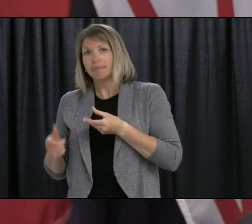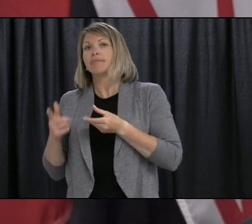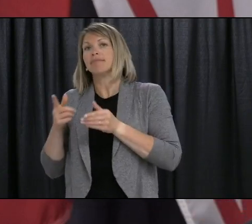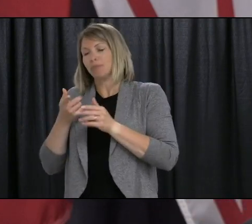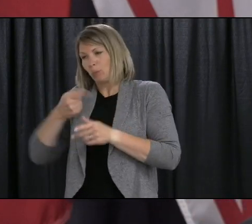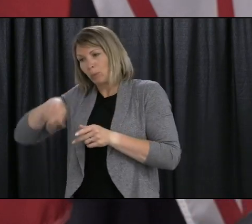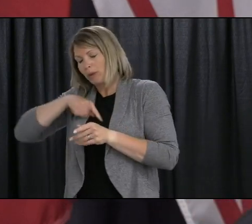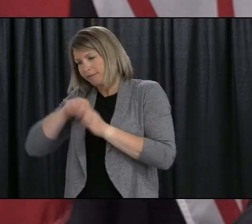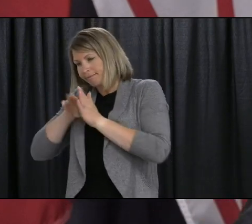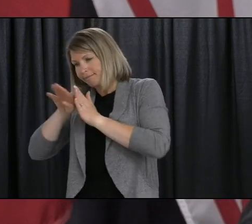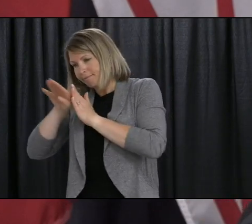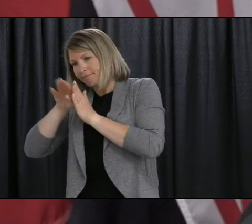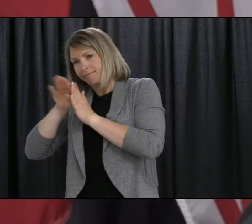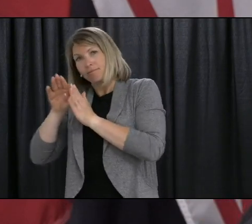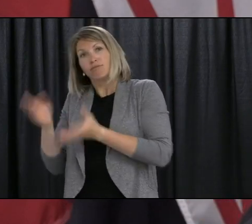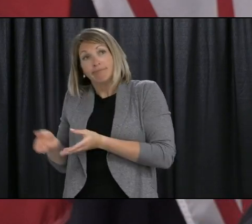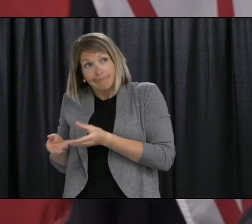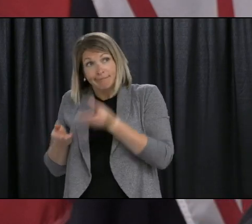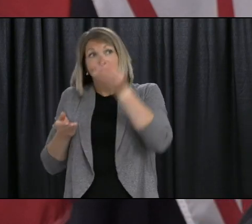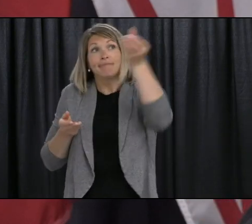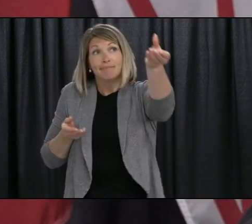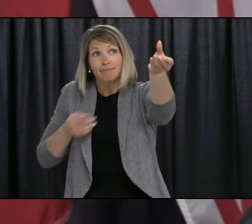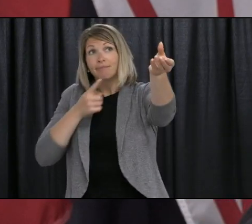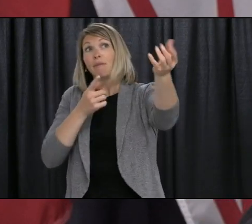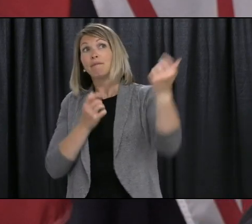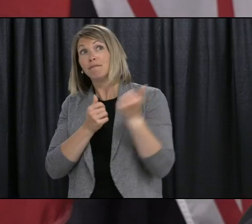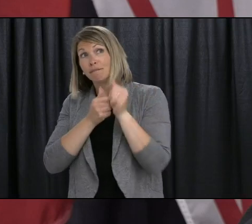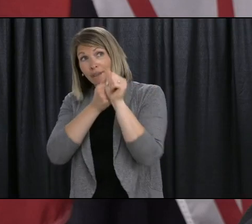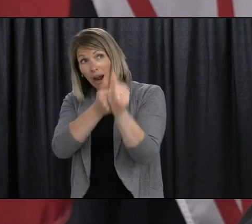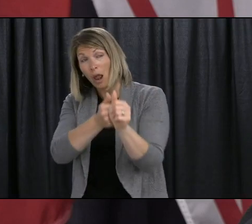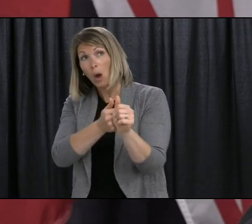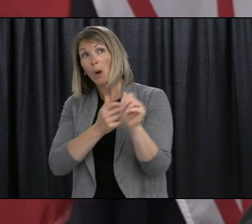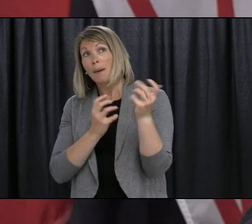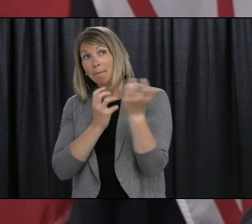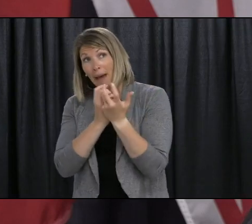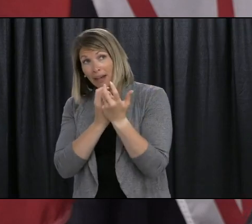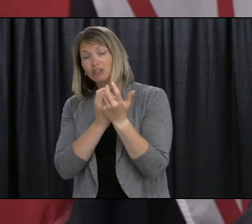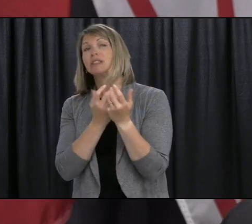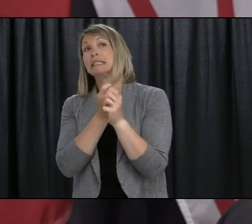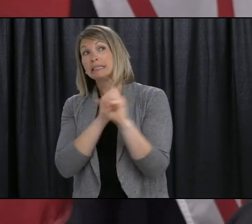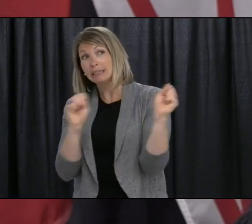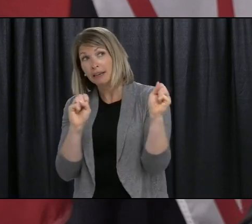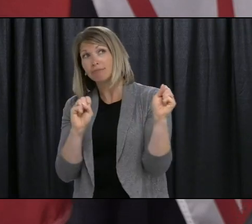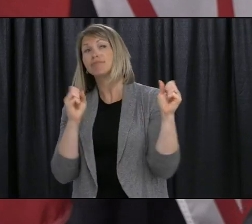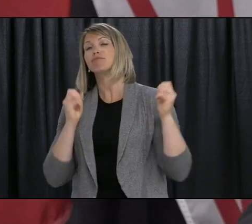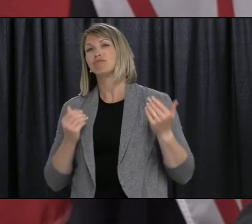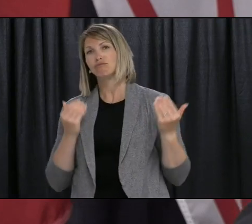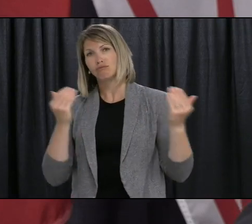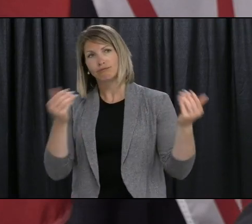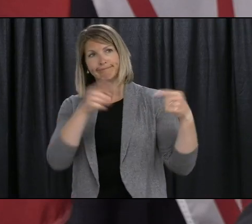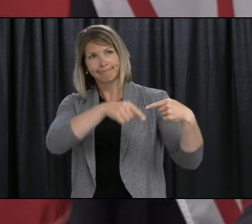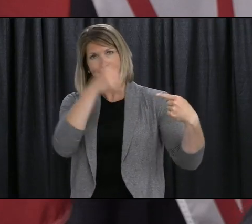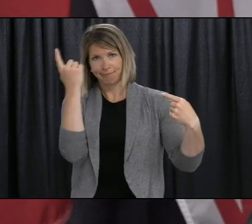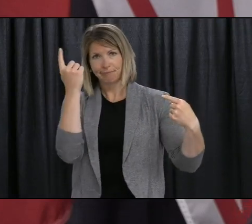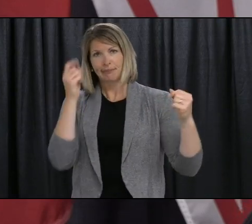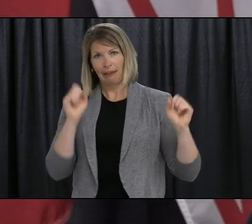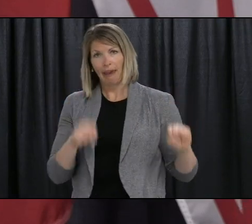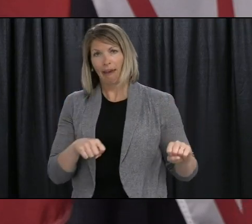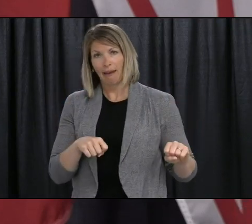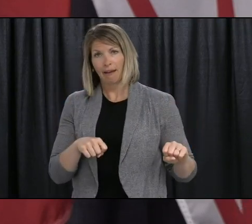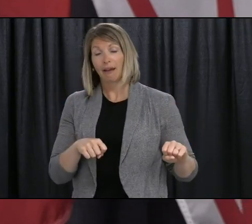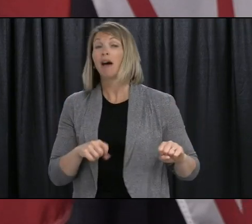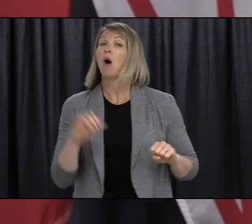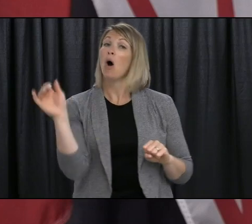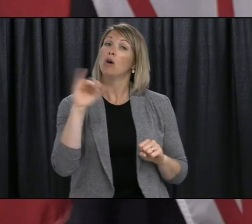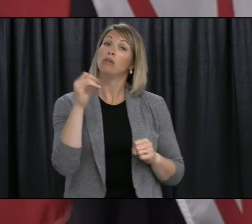asking for that. So it's important that we work with public health officials and make sure that you can do that safely, because one of the other things that will need to be considered would be